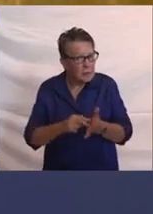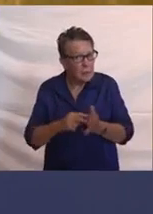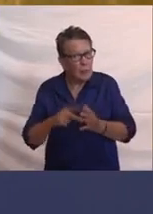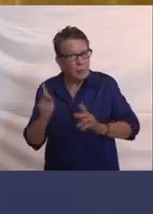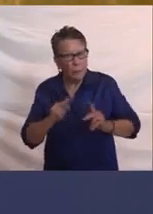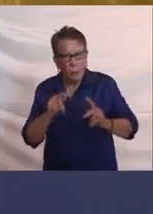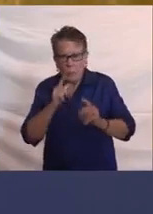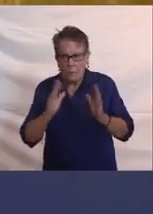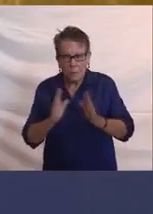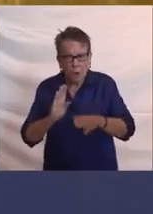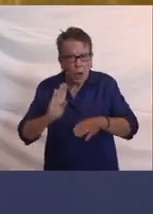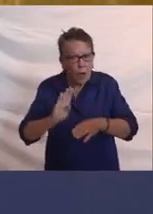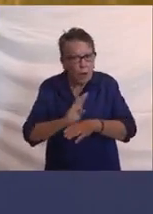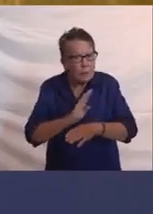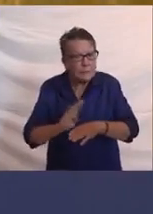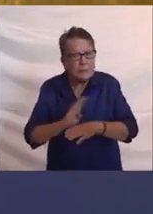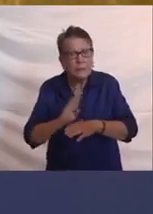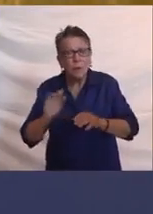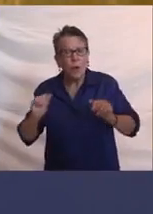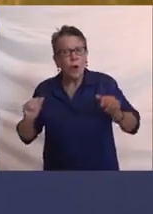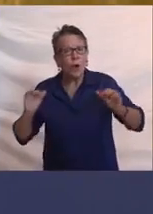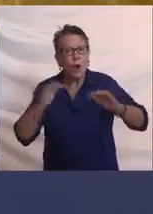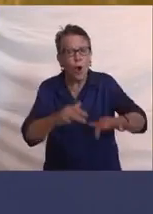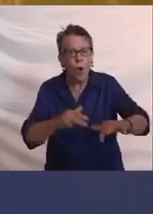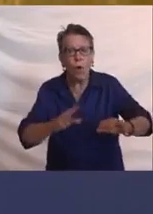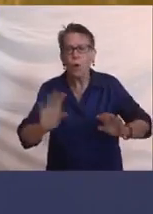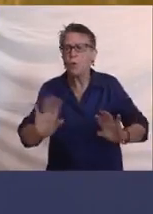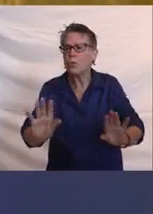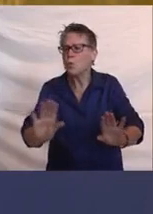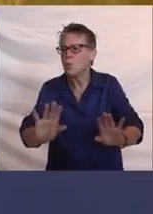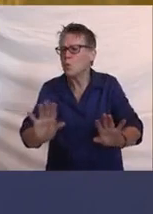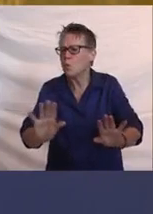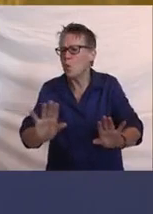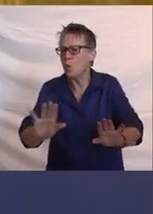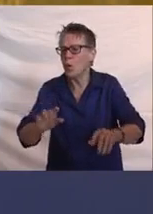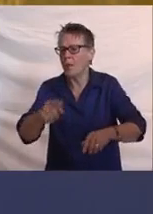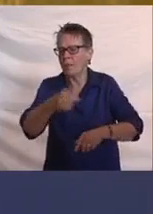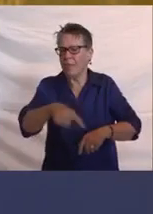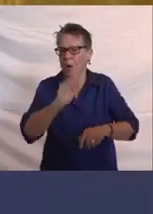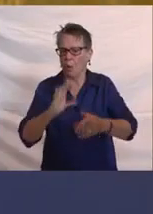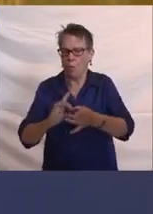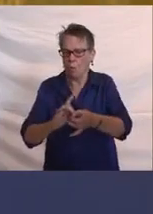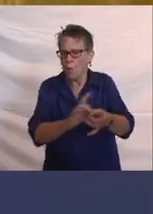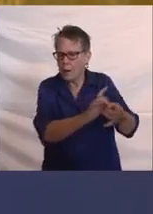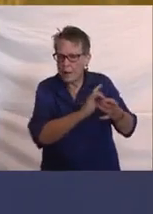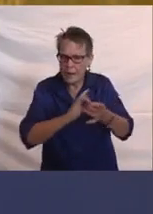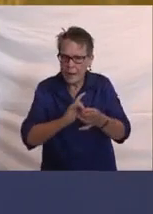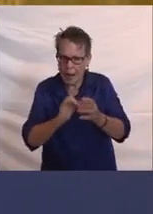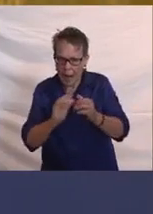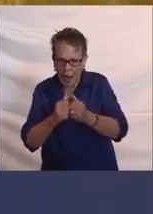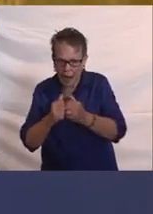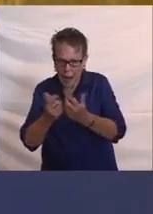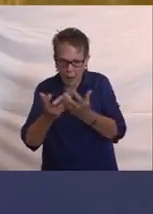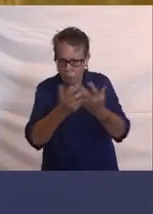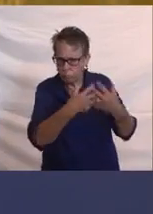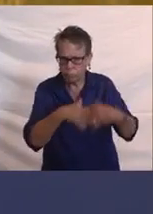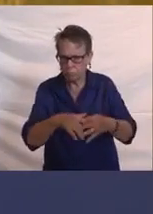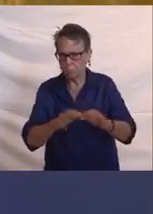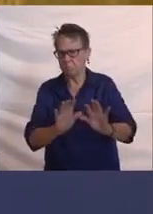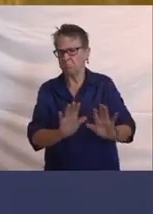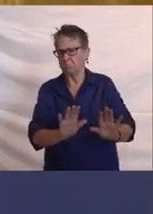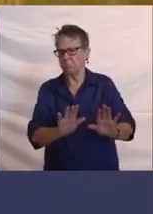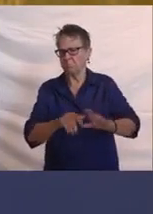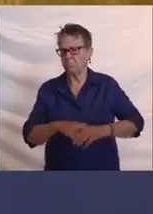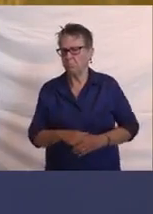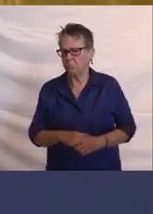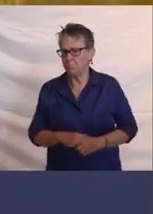the wholesale coordinating location, which is great. Physically in one place obviously makes a world of difference. Thank you for